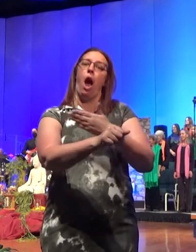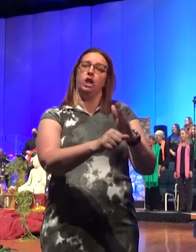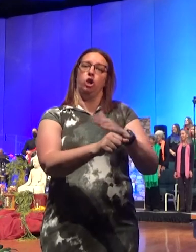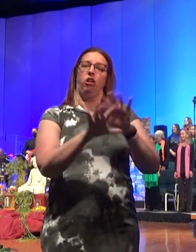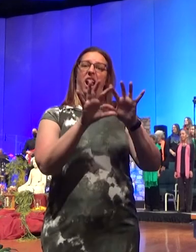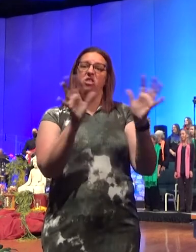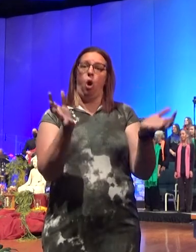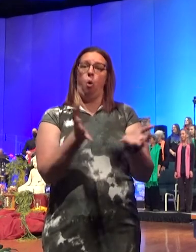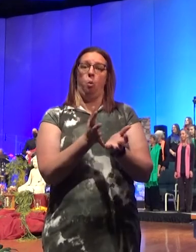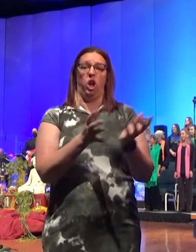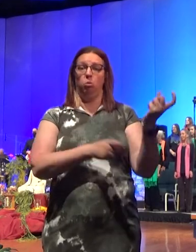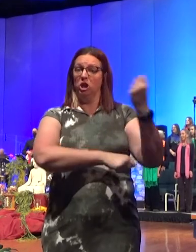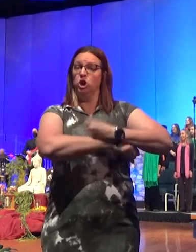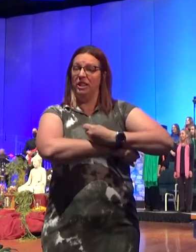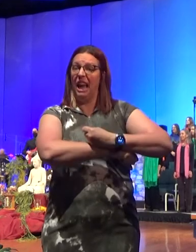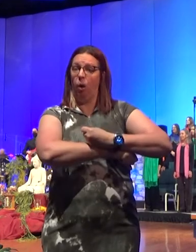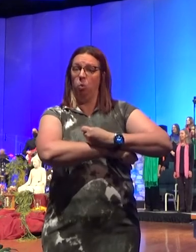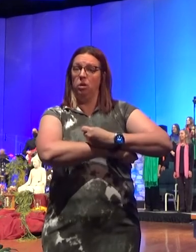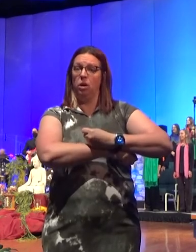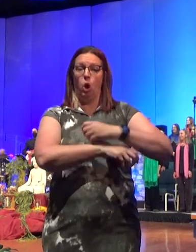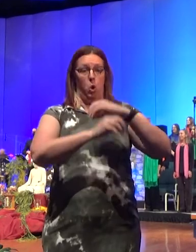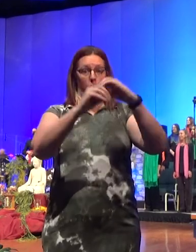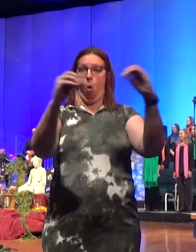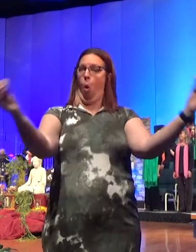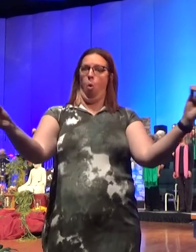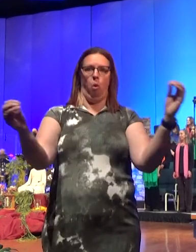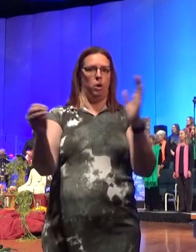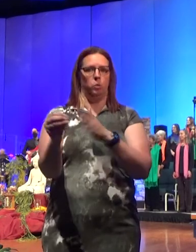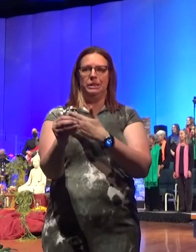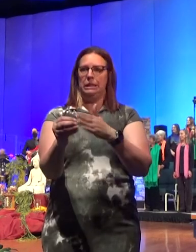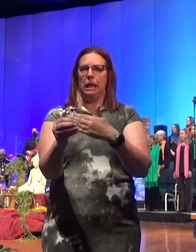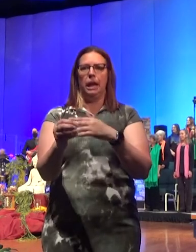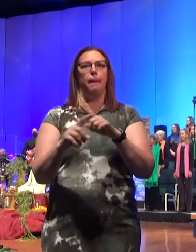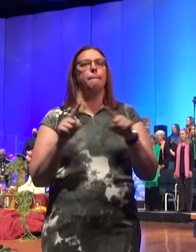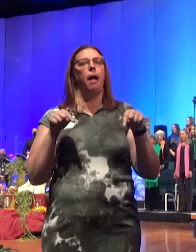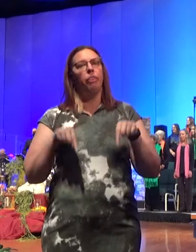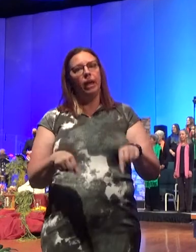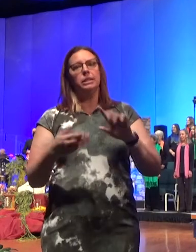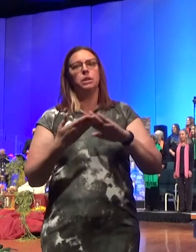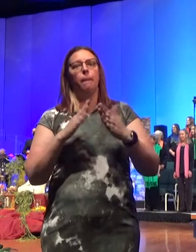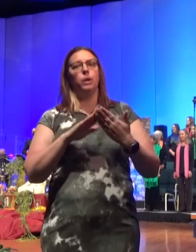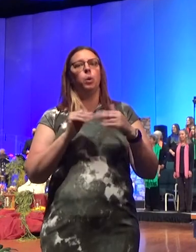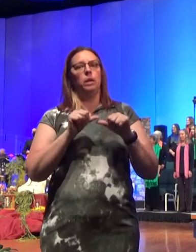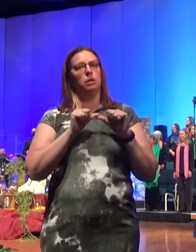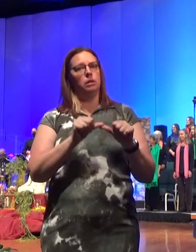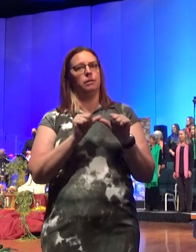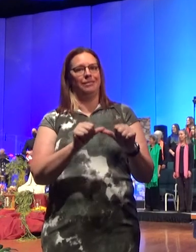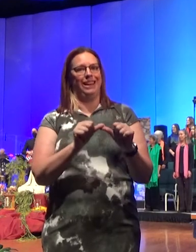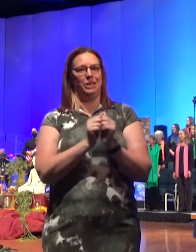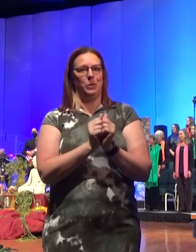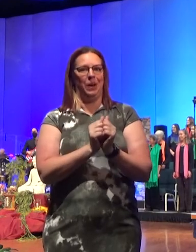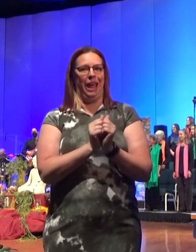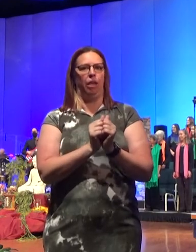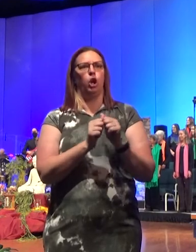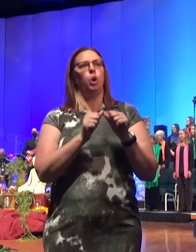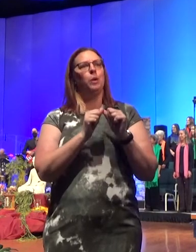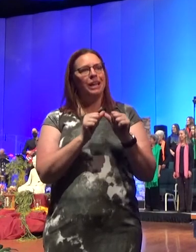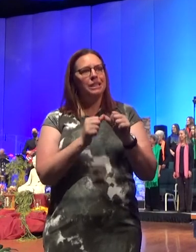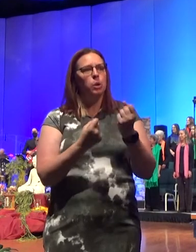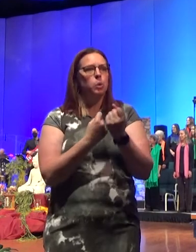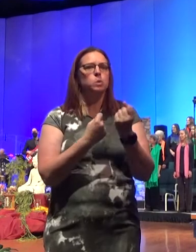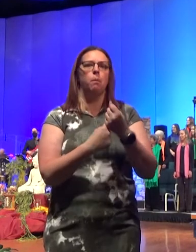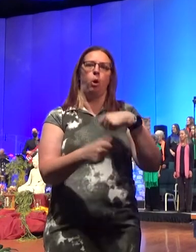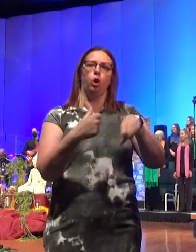initially, and no one was singing. And yet this community stayed together, and you continued to support one another through some very